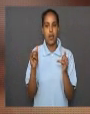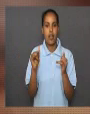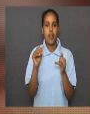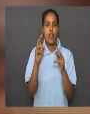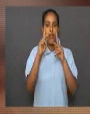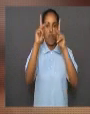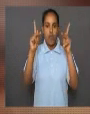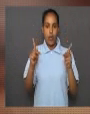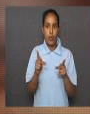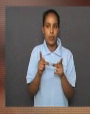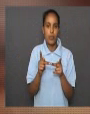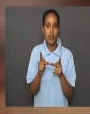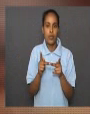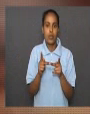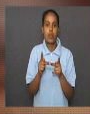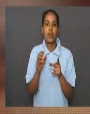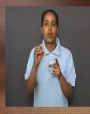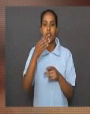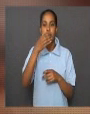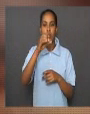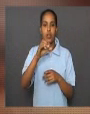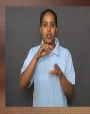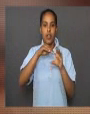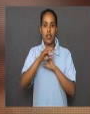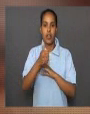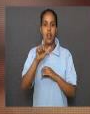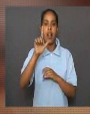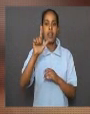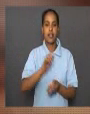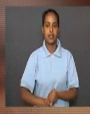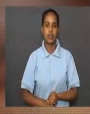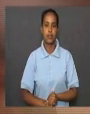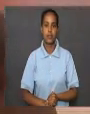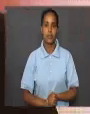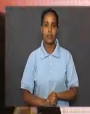the volume of the solution in liters.